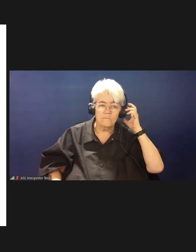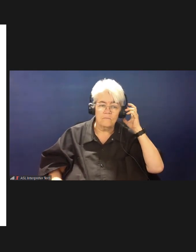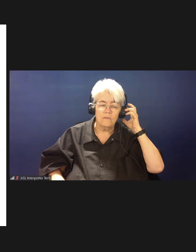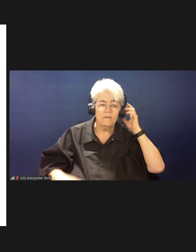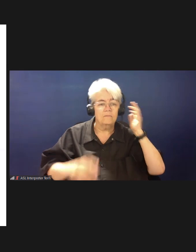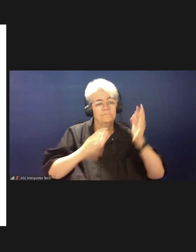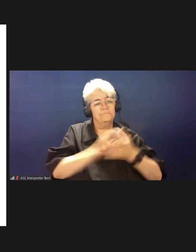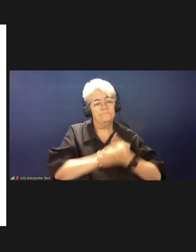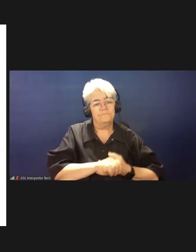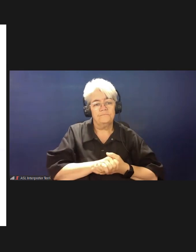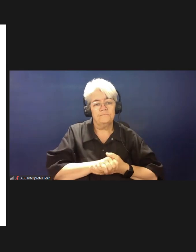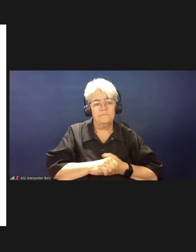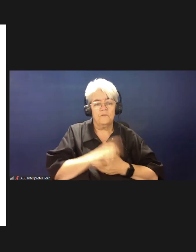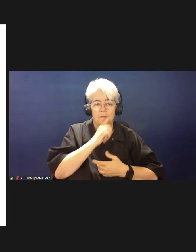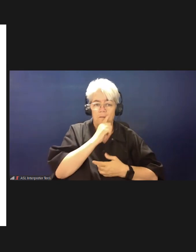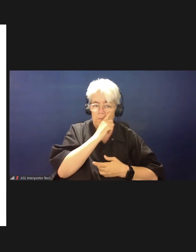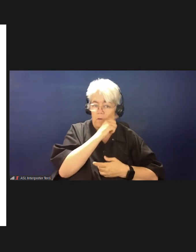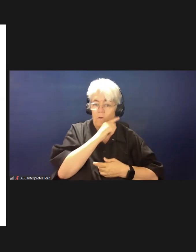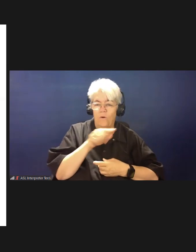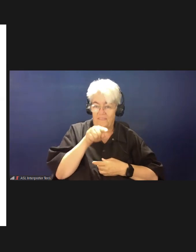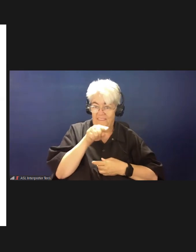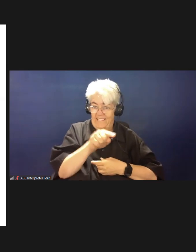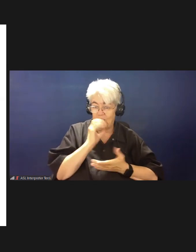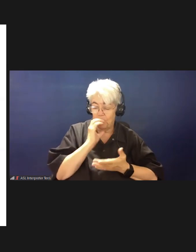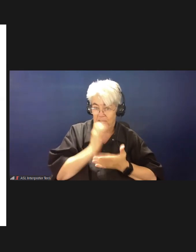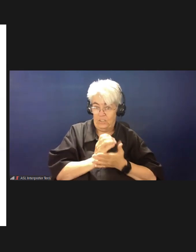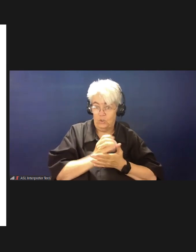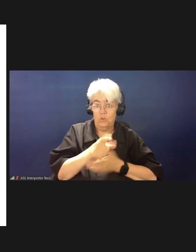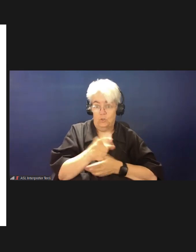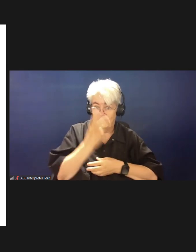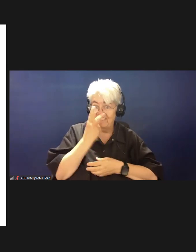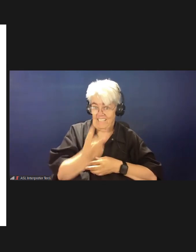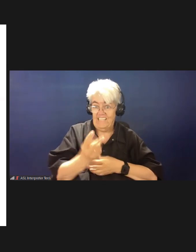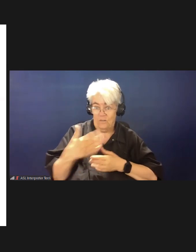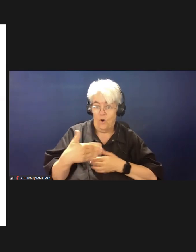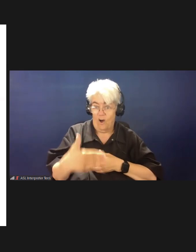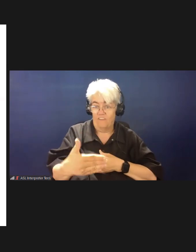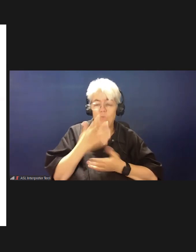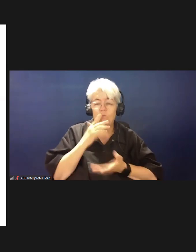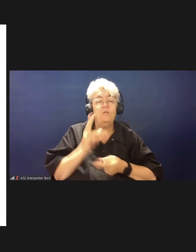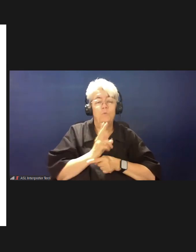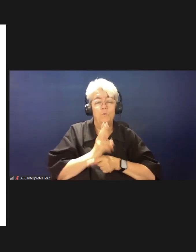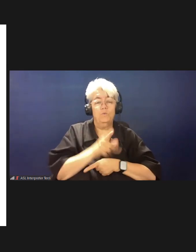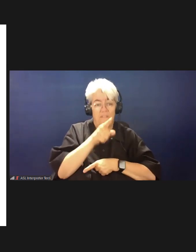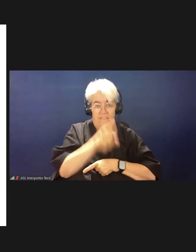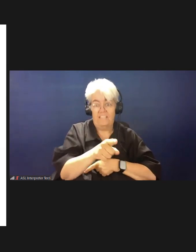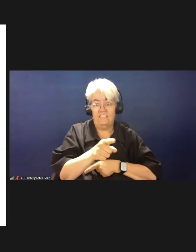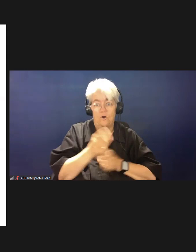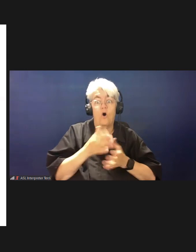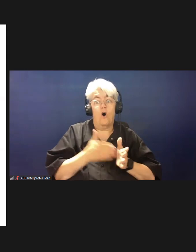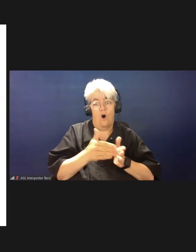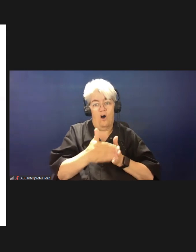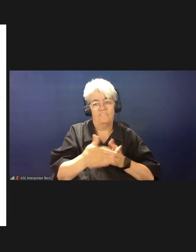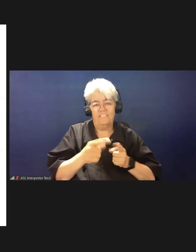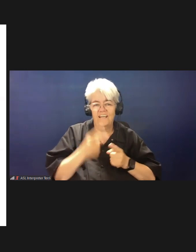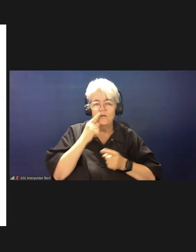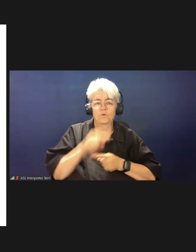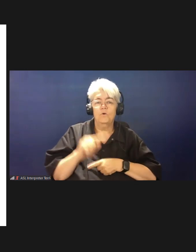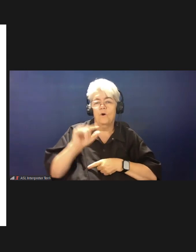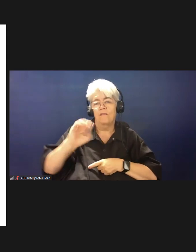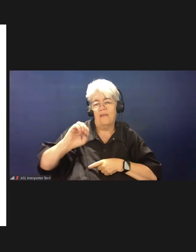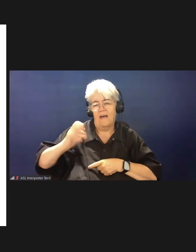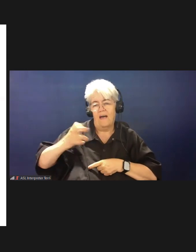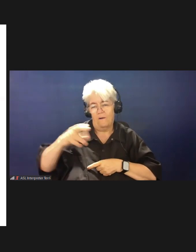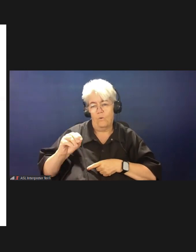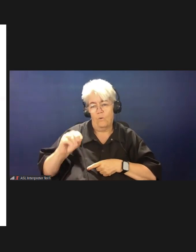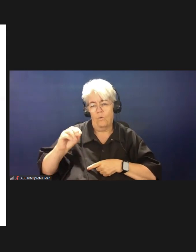you've probably seen this graphic before. We use it a lot to remind people that the work of the ECHO initiative